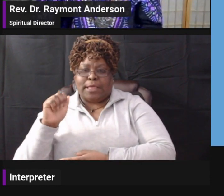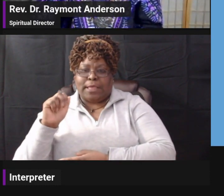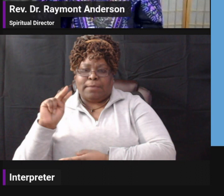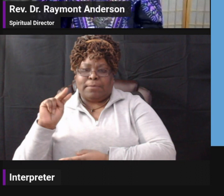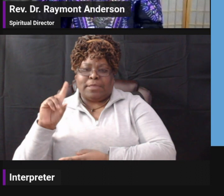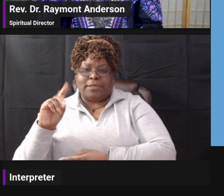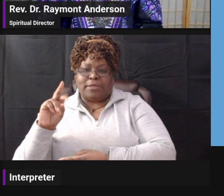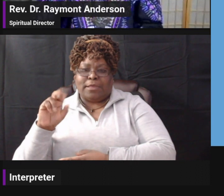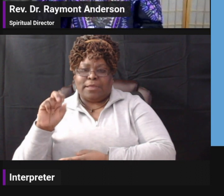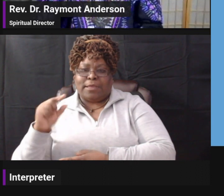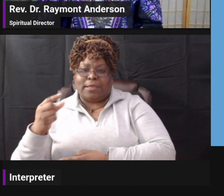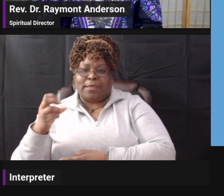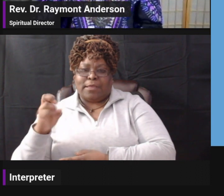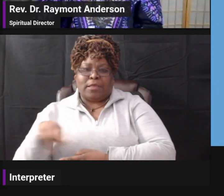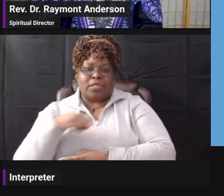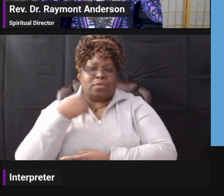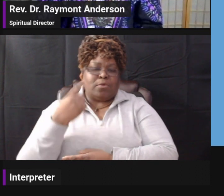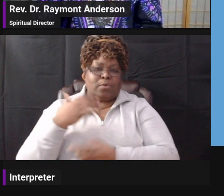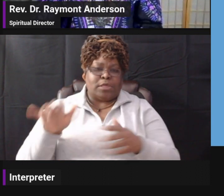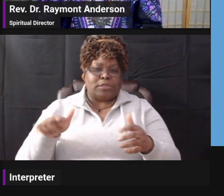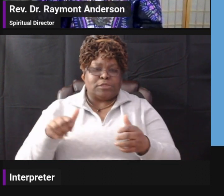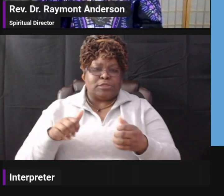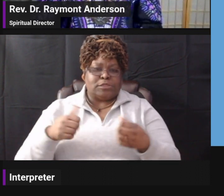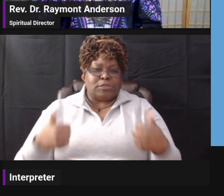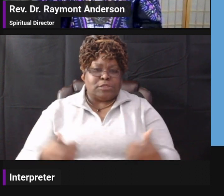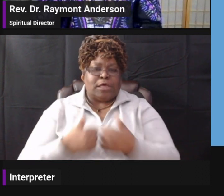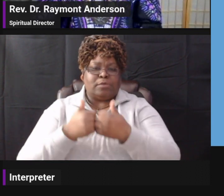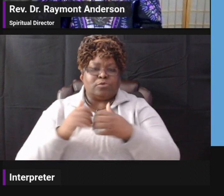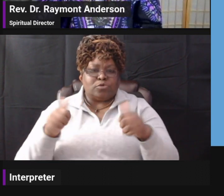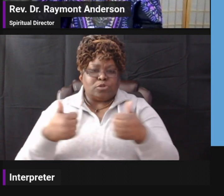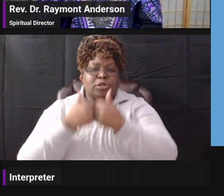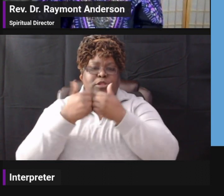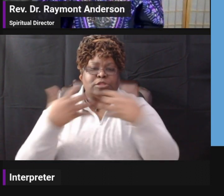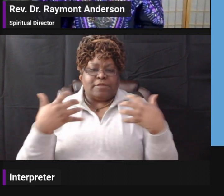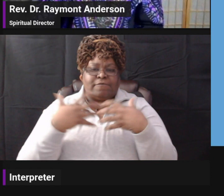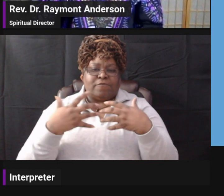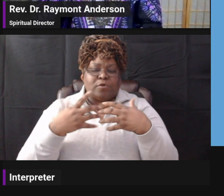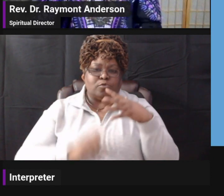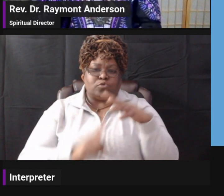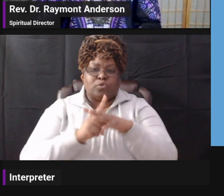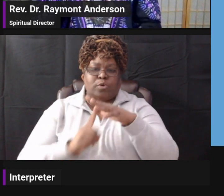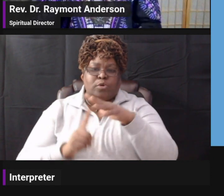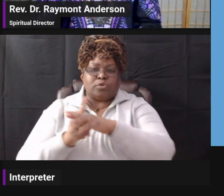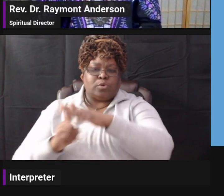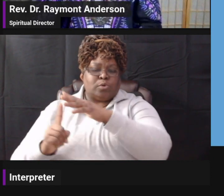risks, the obstacles, the challenges, the fears, and more, oh my, are going to show